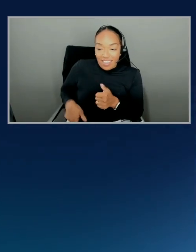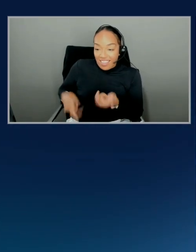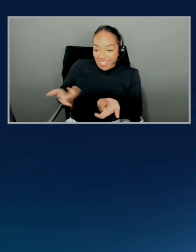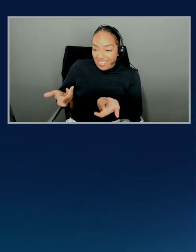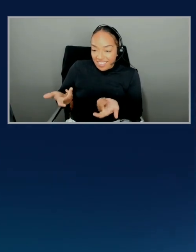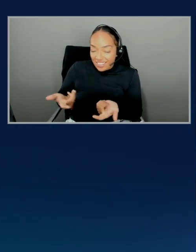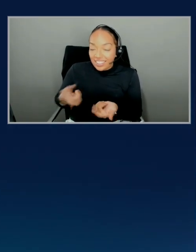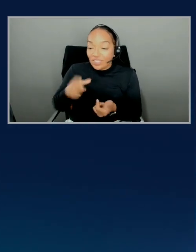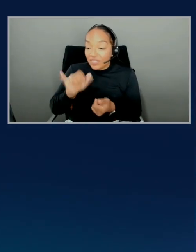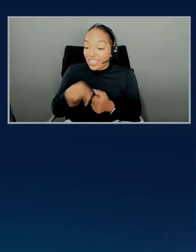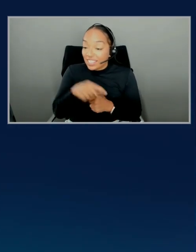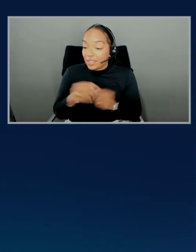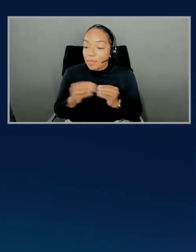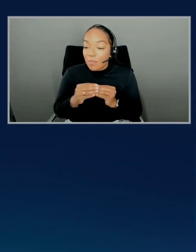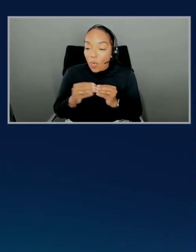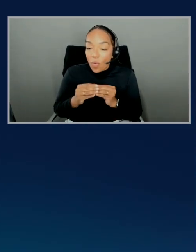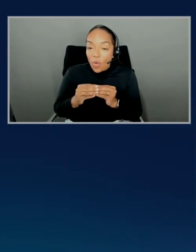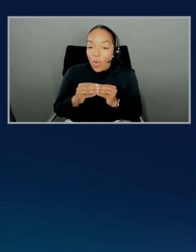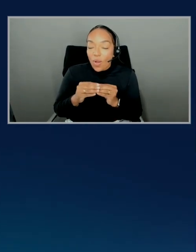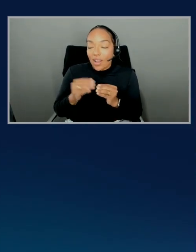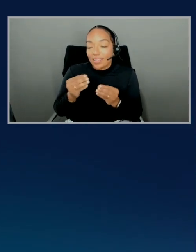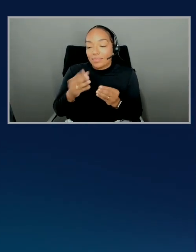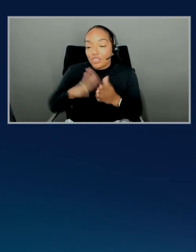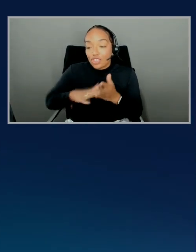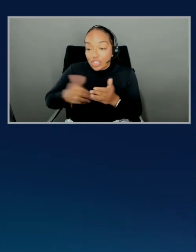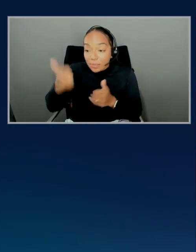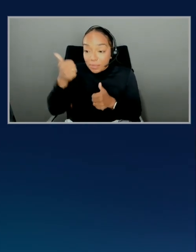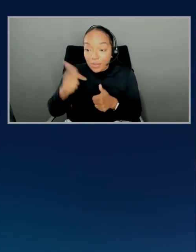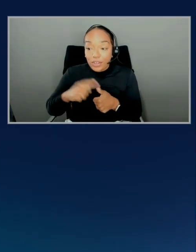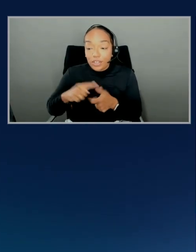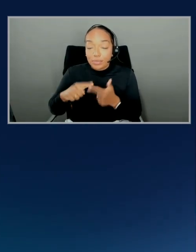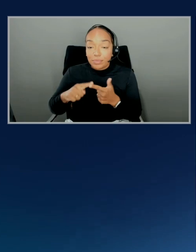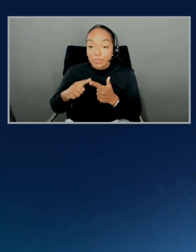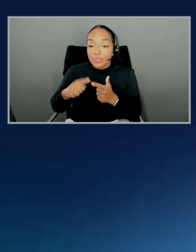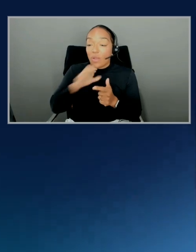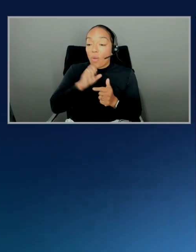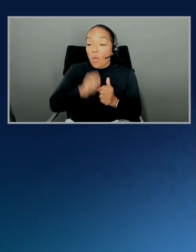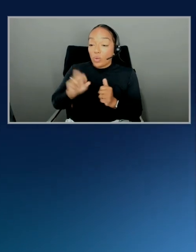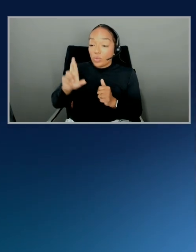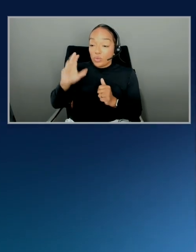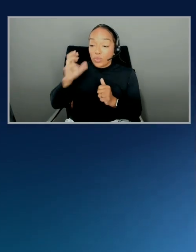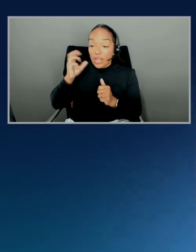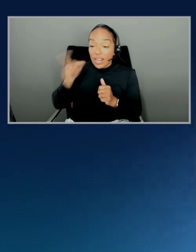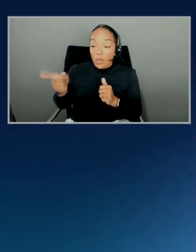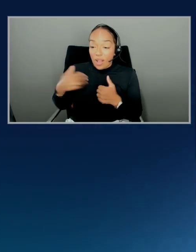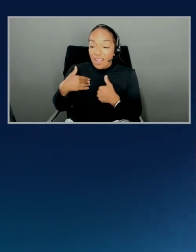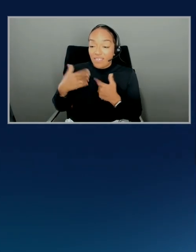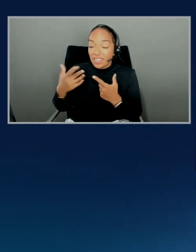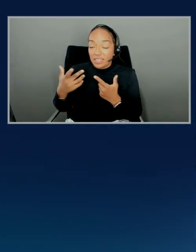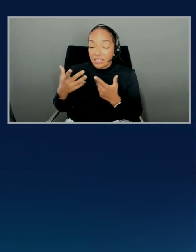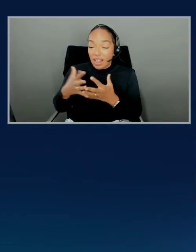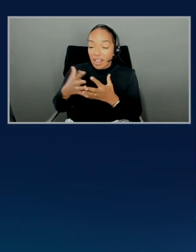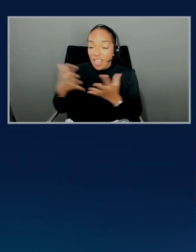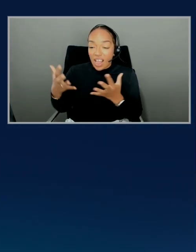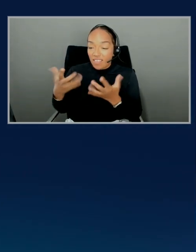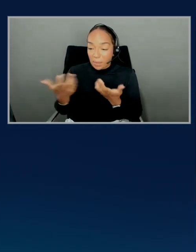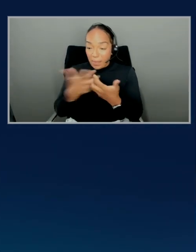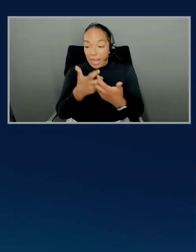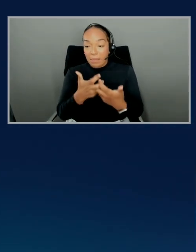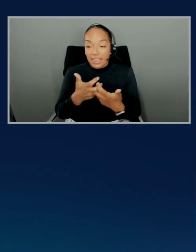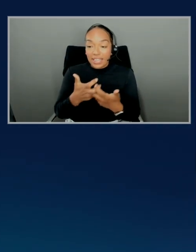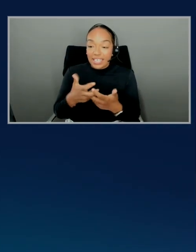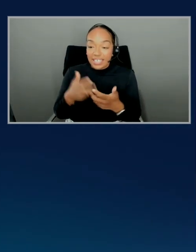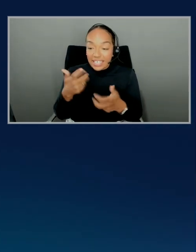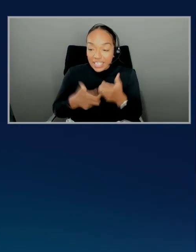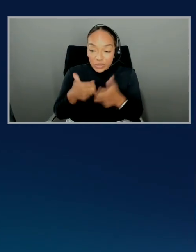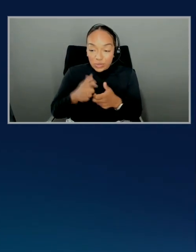are so much more inexpensive, and the old radios have a lot of compatibility issues, and it's just really